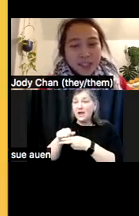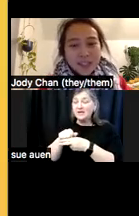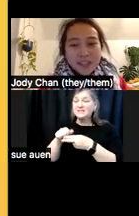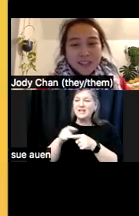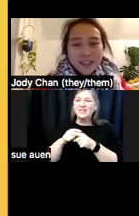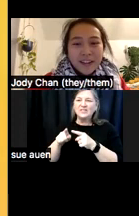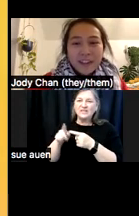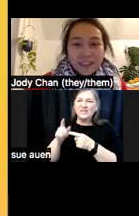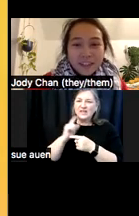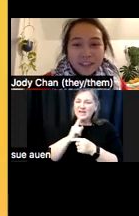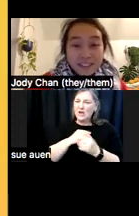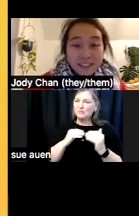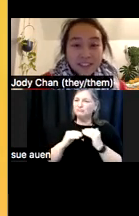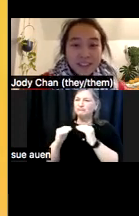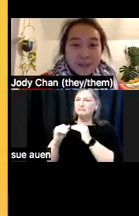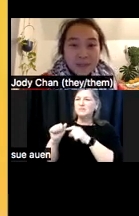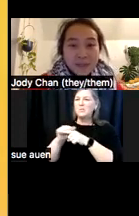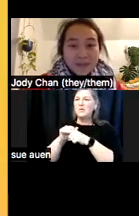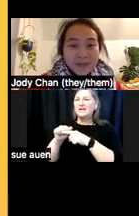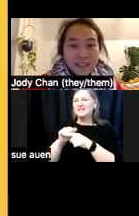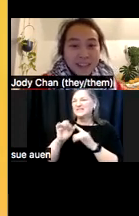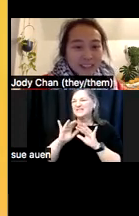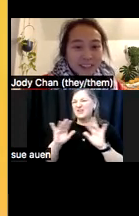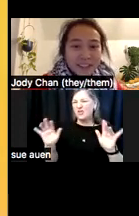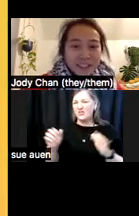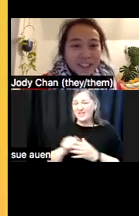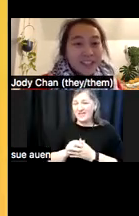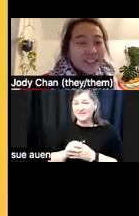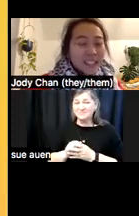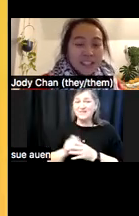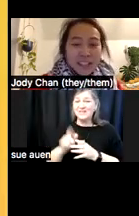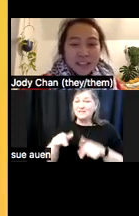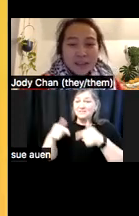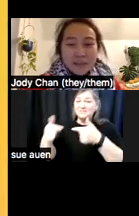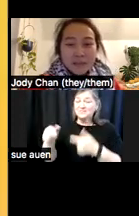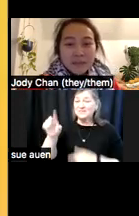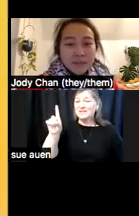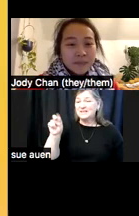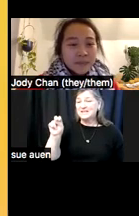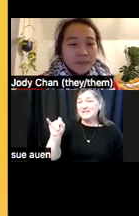justice practices and all of that. So handing it over to you, Denise Shante.